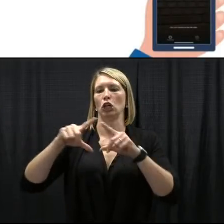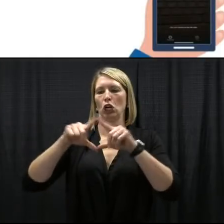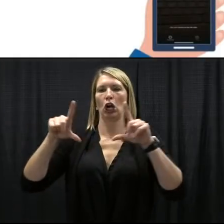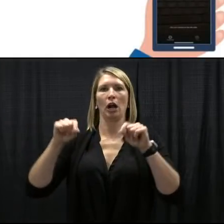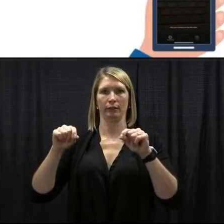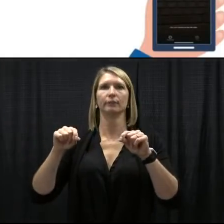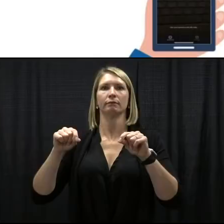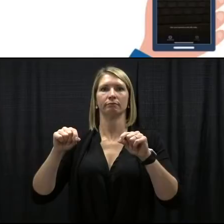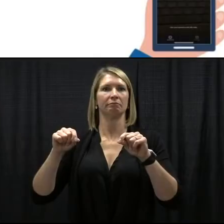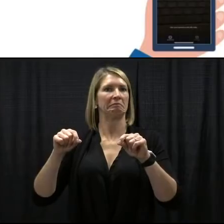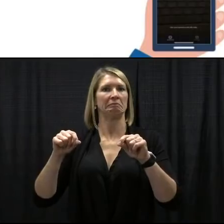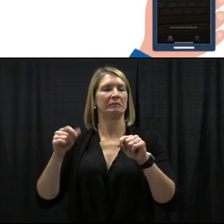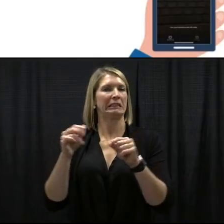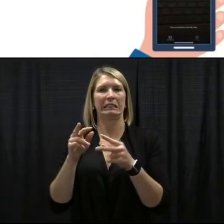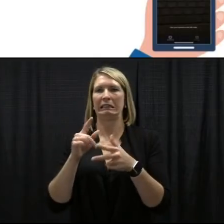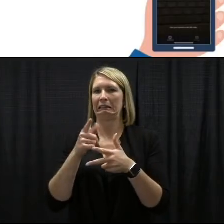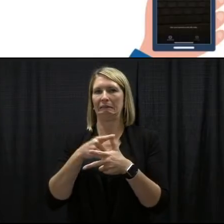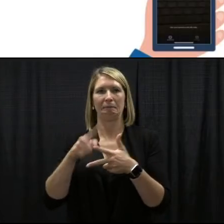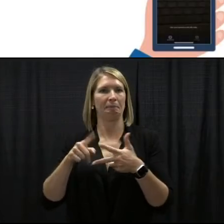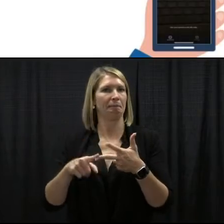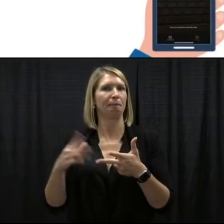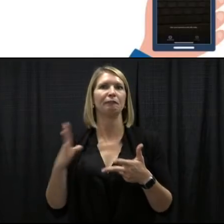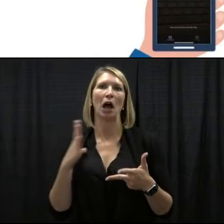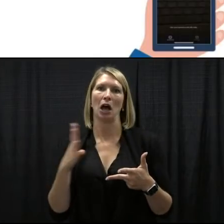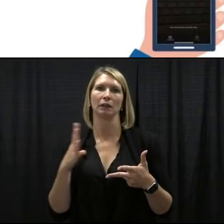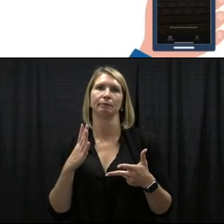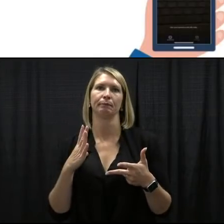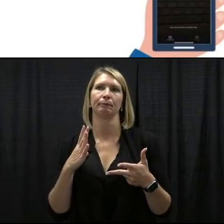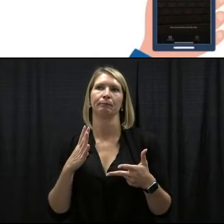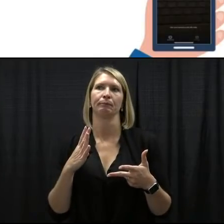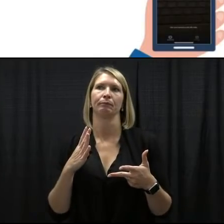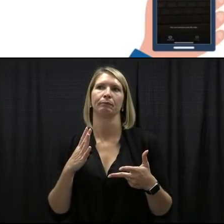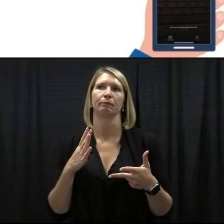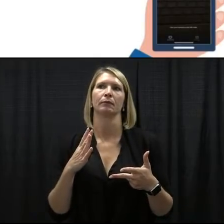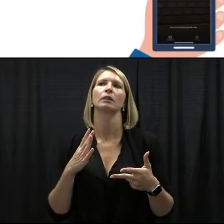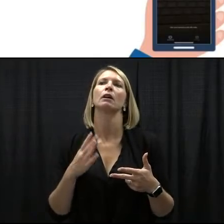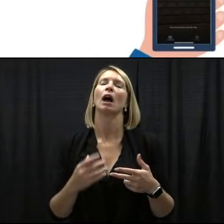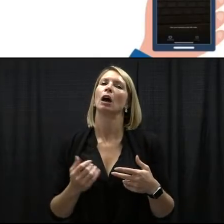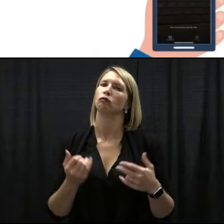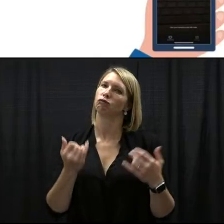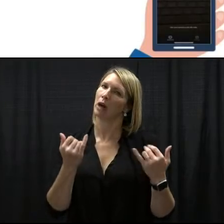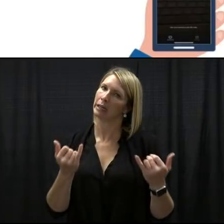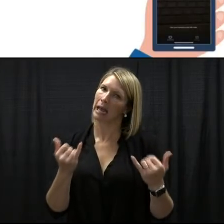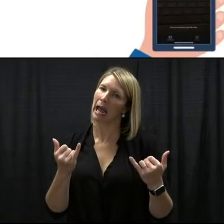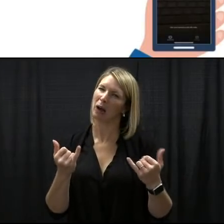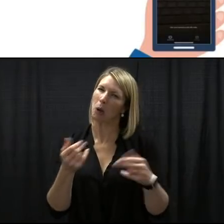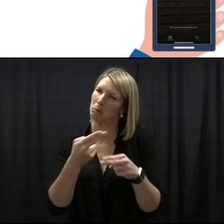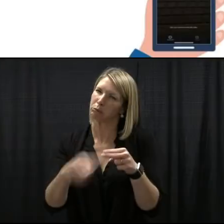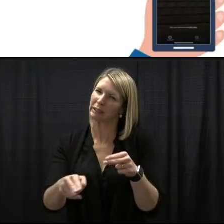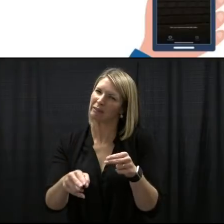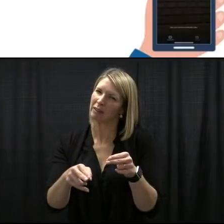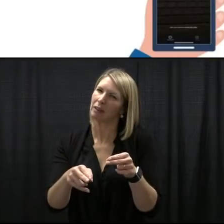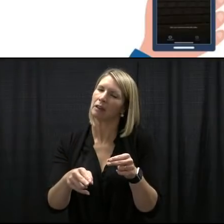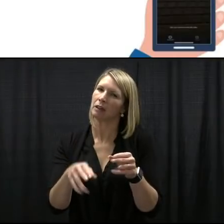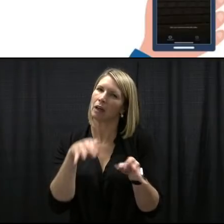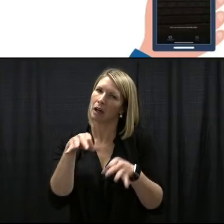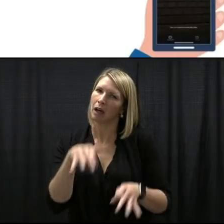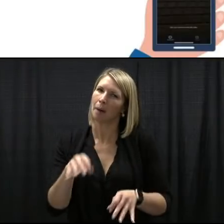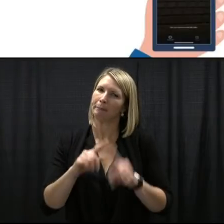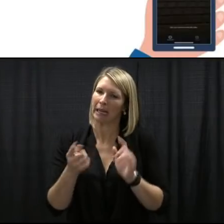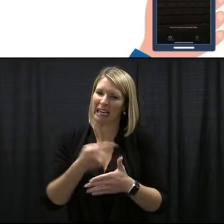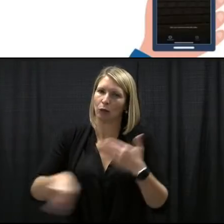Okay, and so how will the vaccine passport work? So this is at a very high level, and we'll have more information next week, but citizens who are